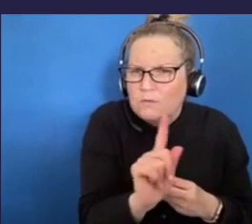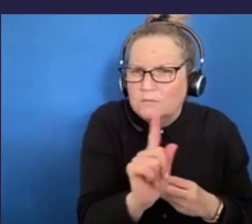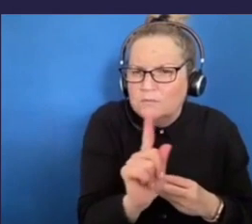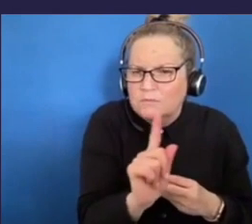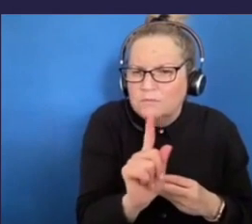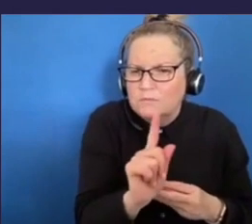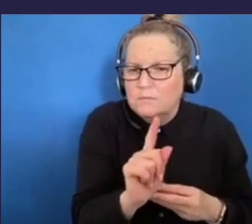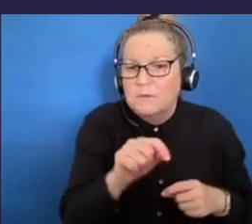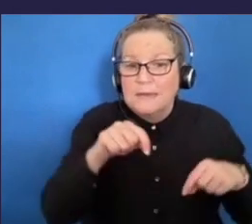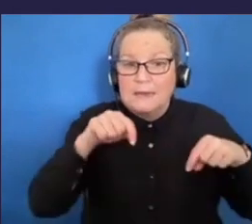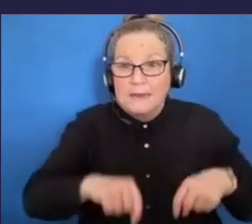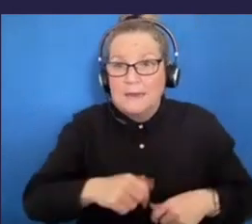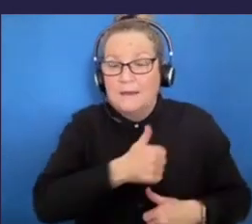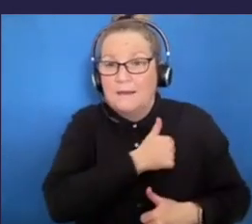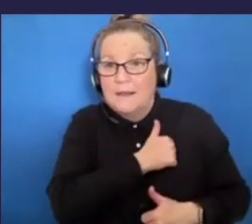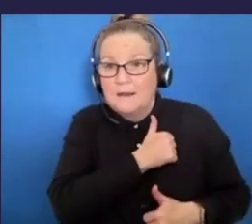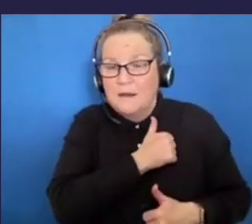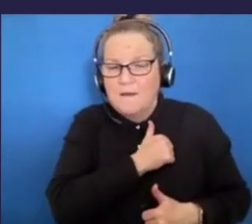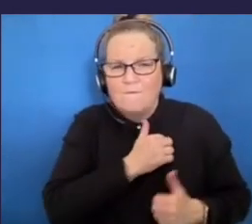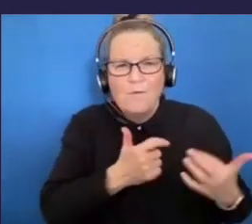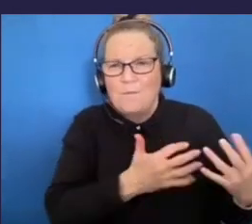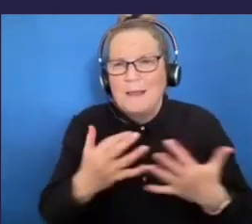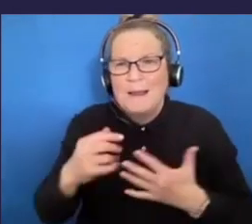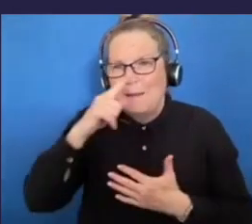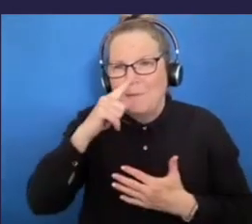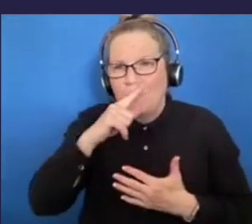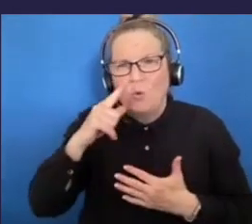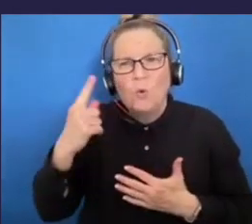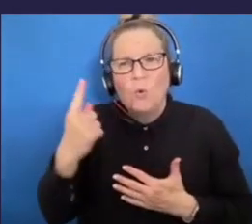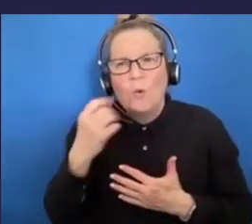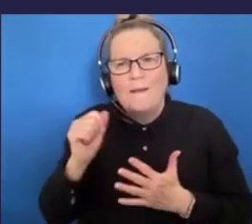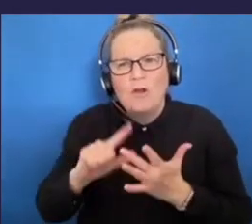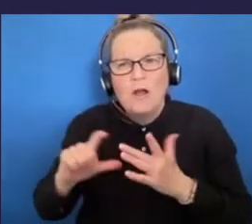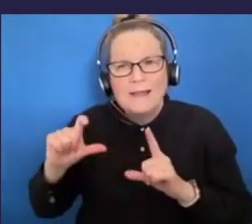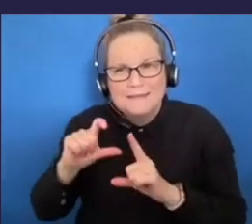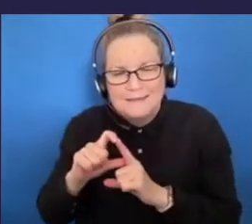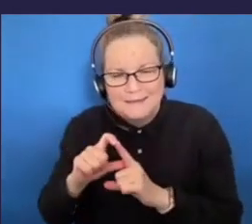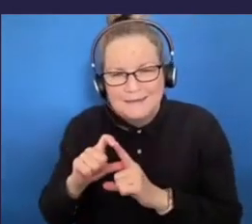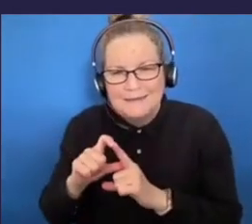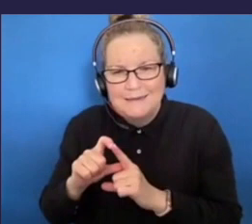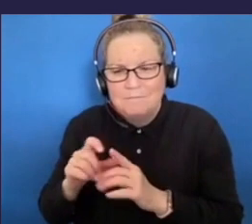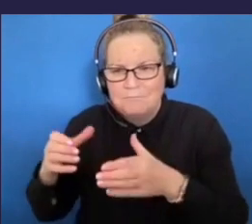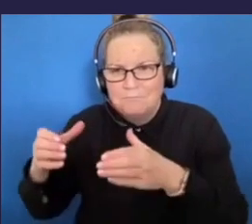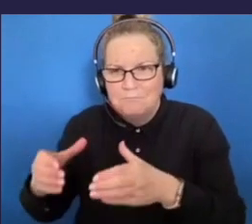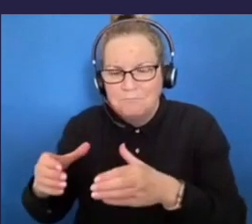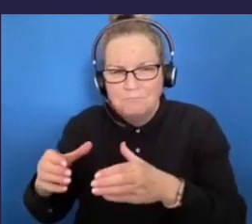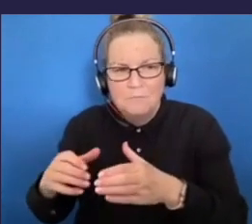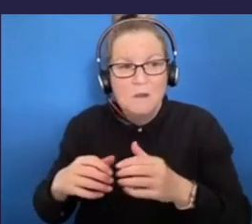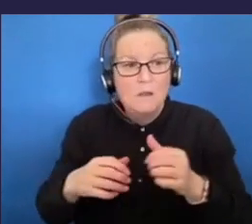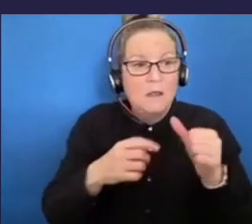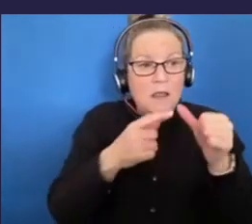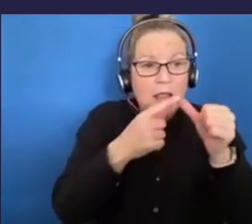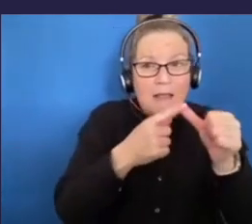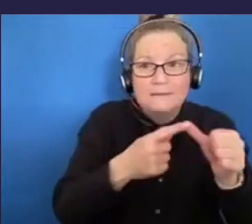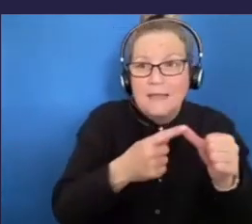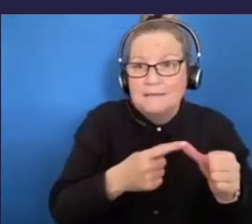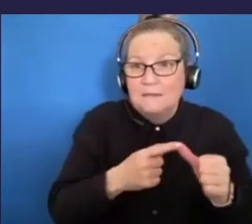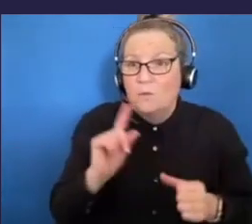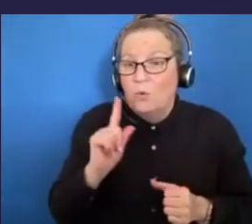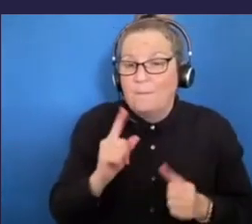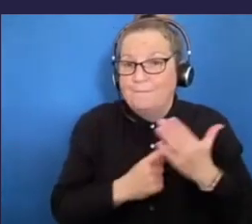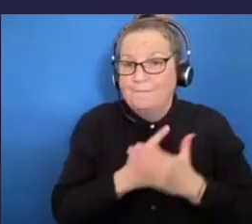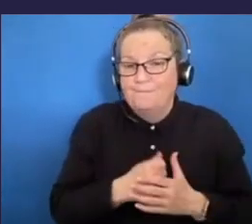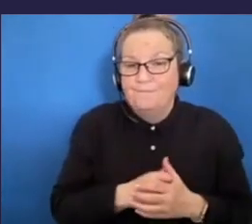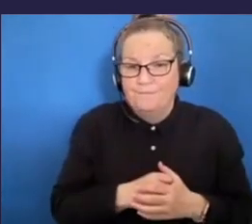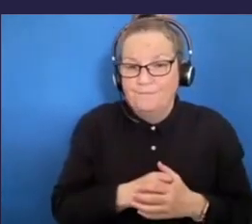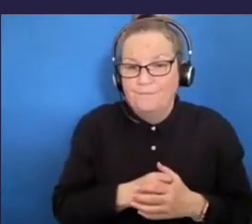for a lot of people, especially people with intellectual disabilities, the answer to these questions goes like this. They